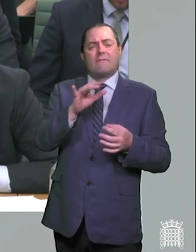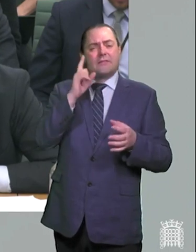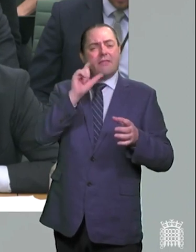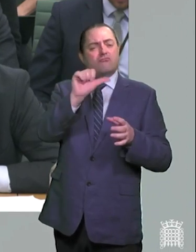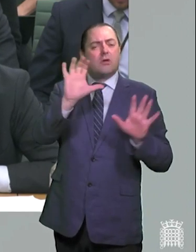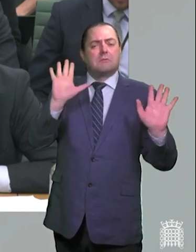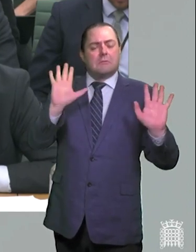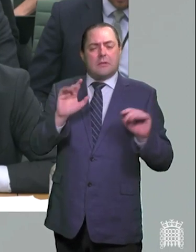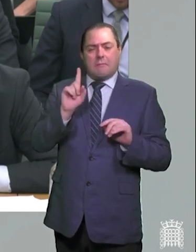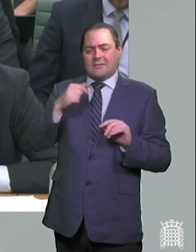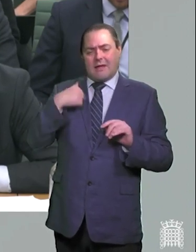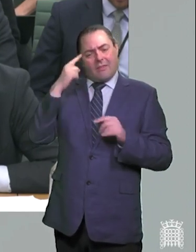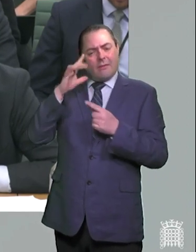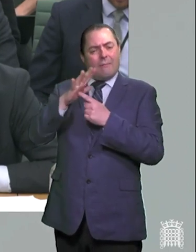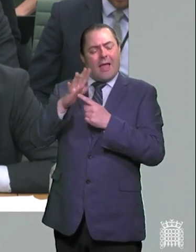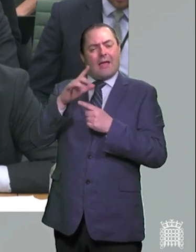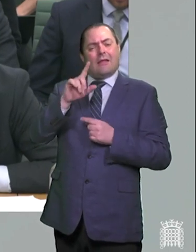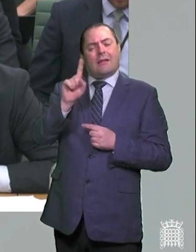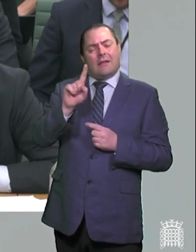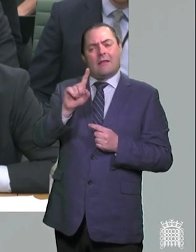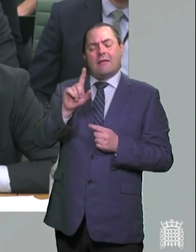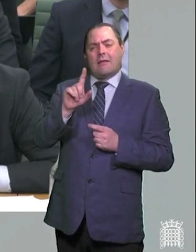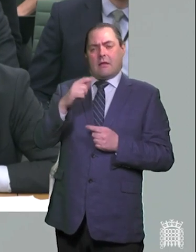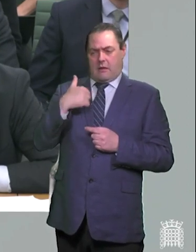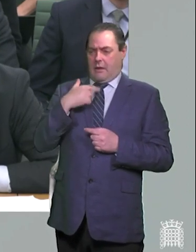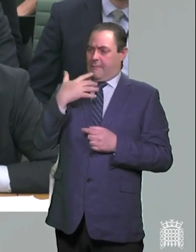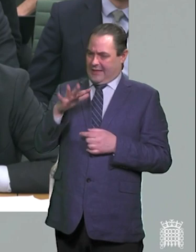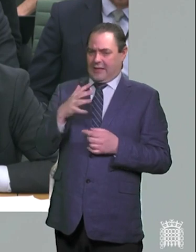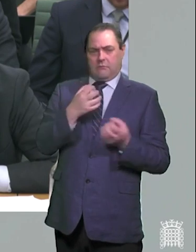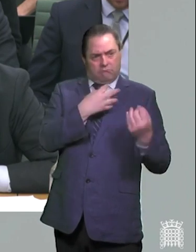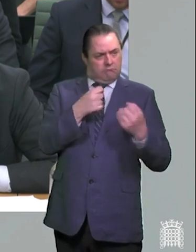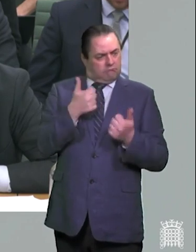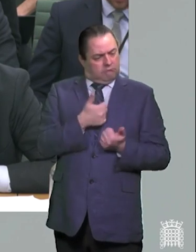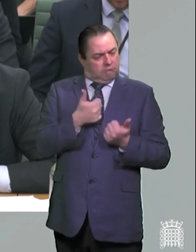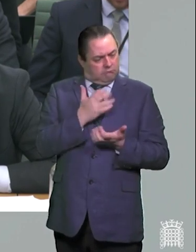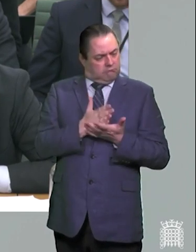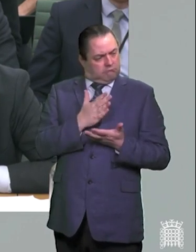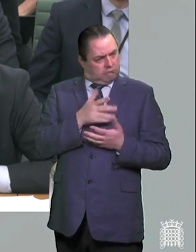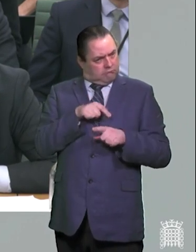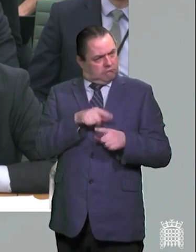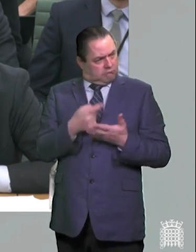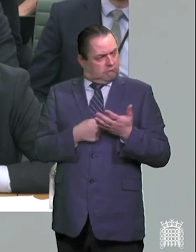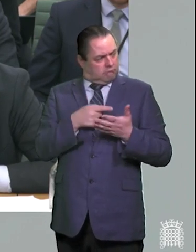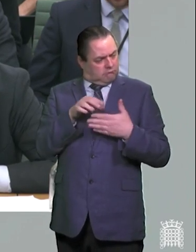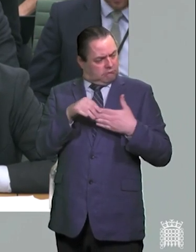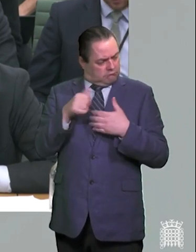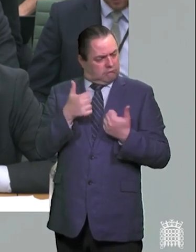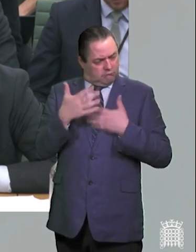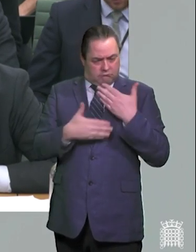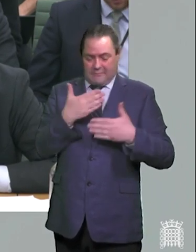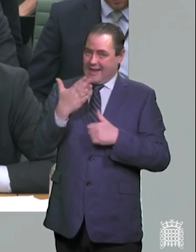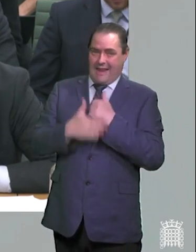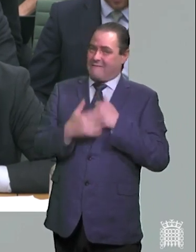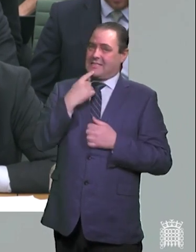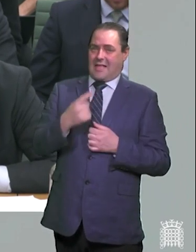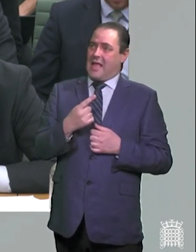that the key point is that when I said that I'd had repeated assurances, I was not. I never claimed